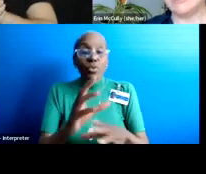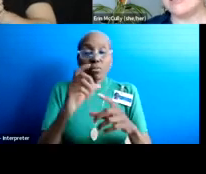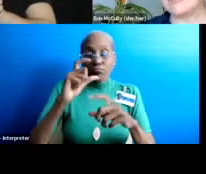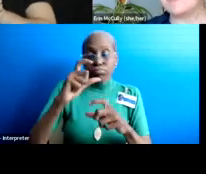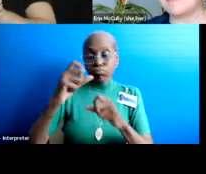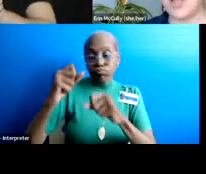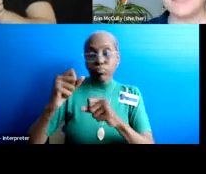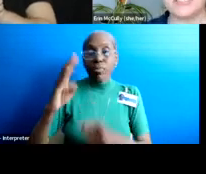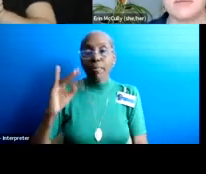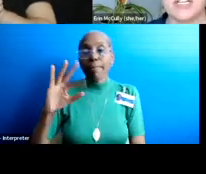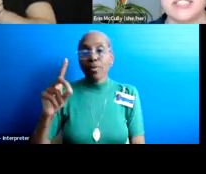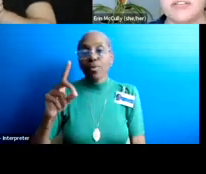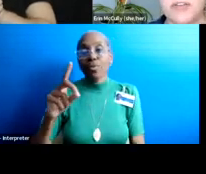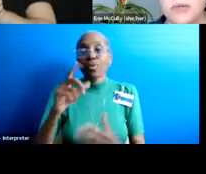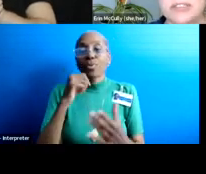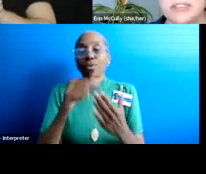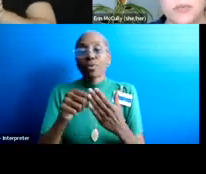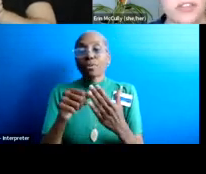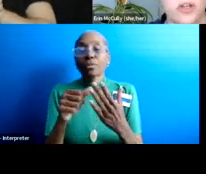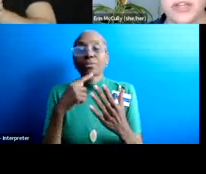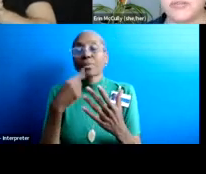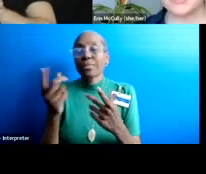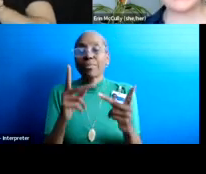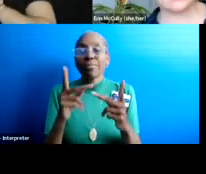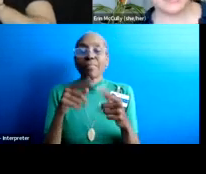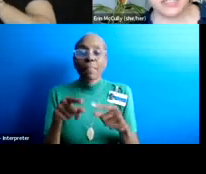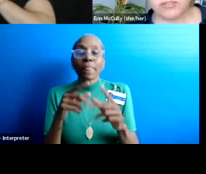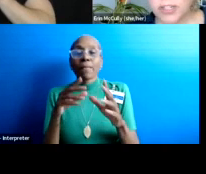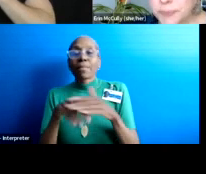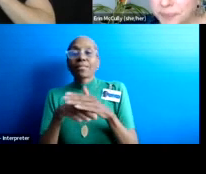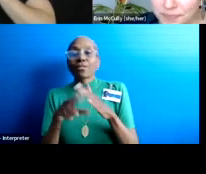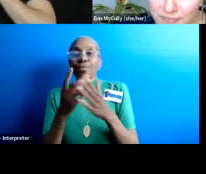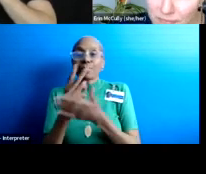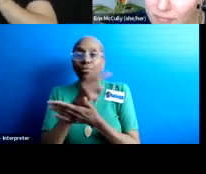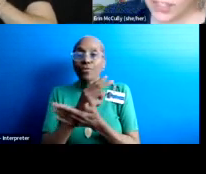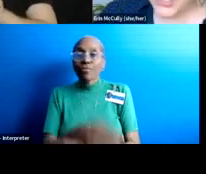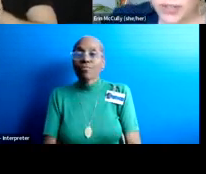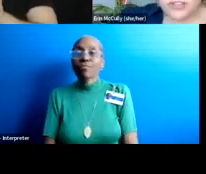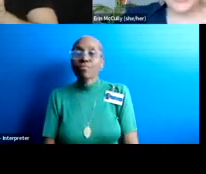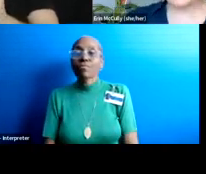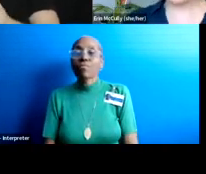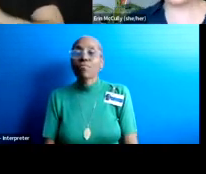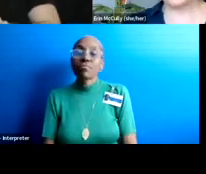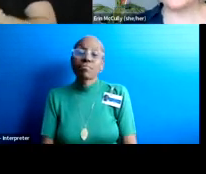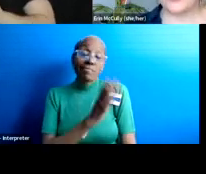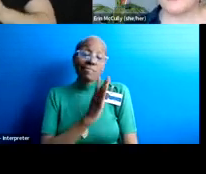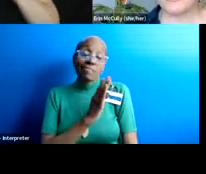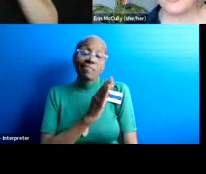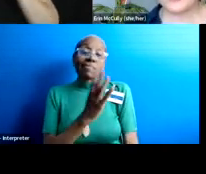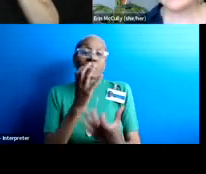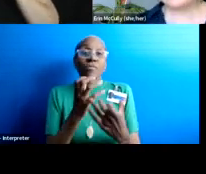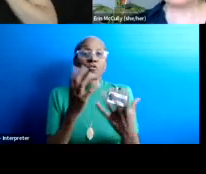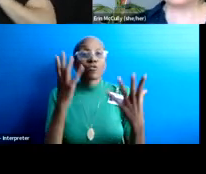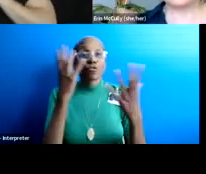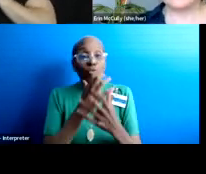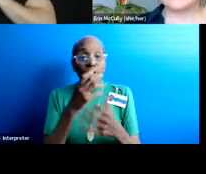font. Oftentimes I'll tell folks when they're going through the accessibility review, it's great that you want to use dark